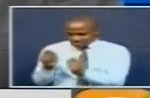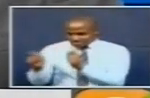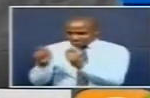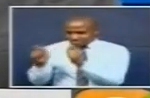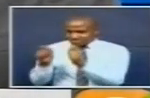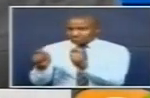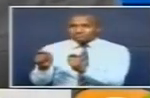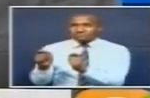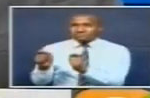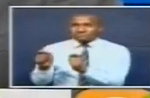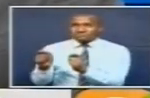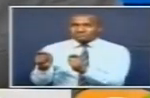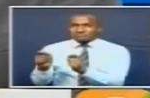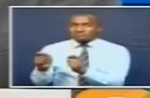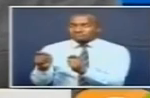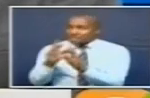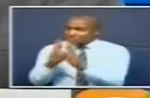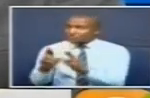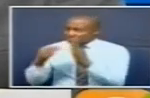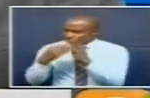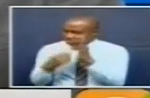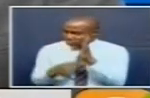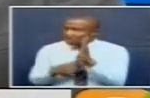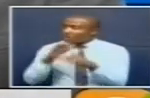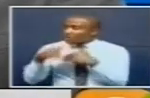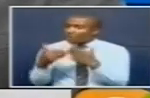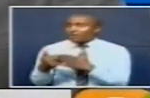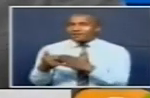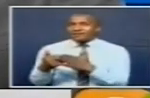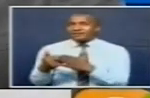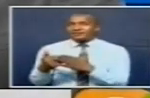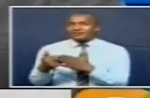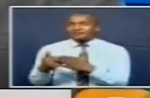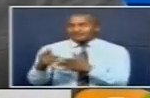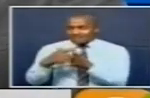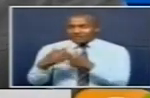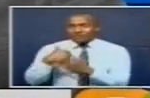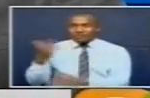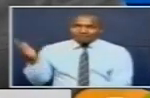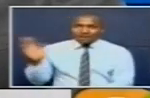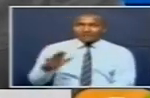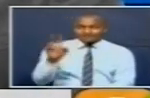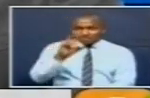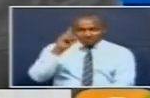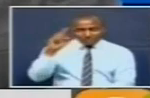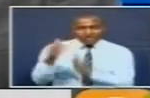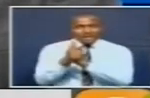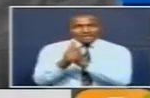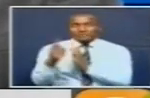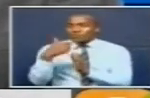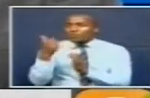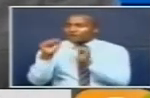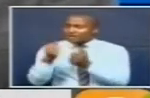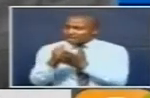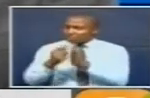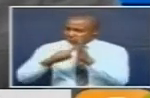the specification of the ballot and the results forms. And that meant we had to go back and bring in experts who look at the specifications, and